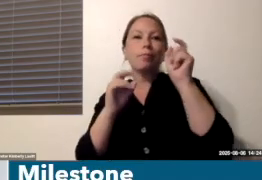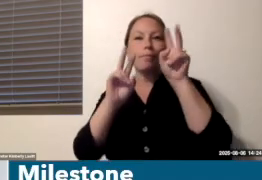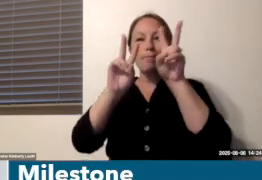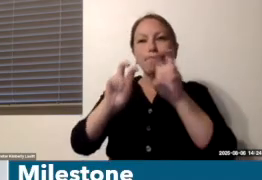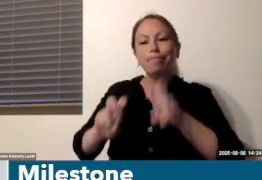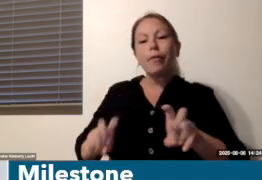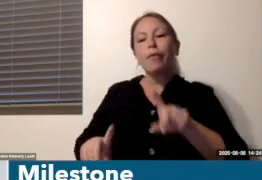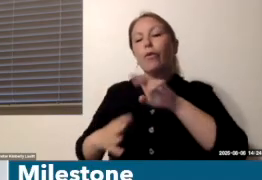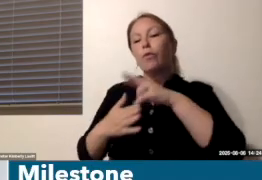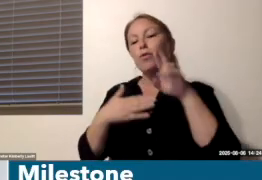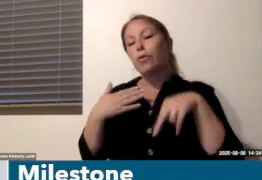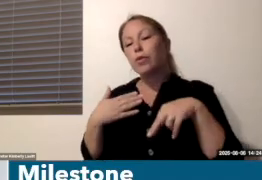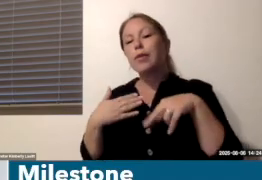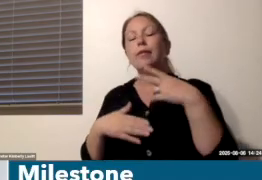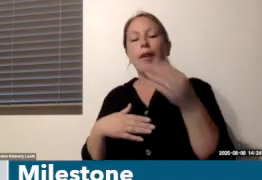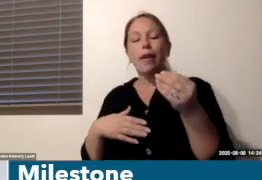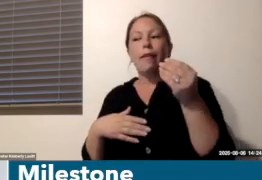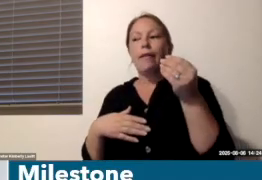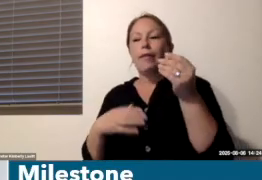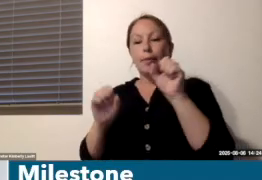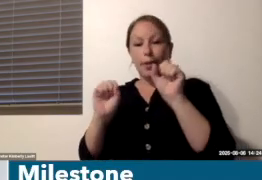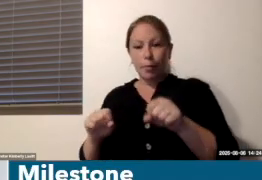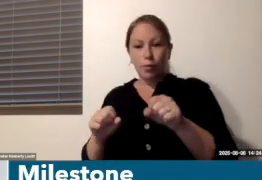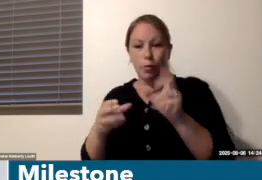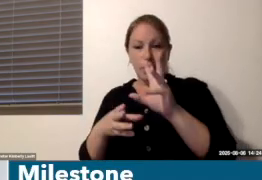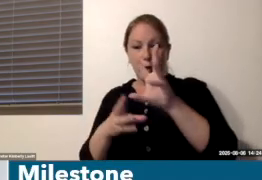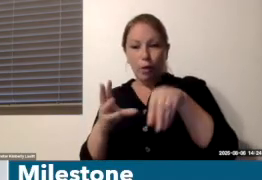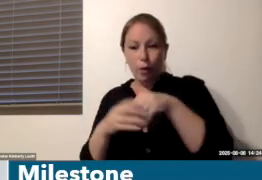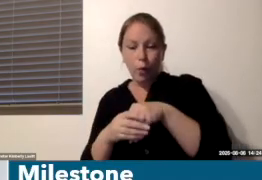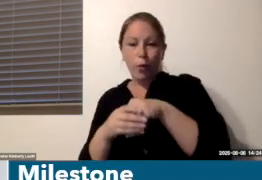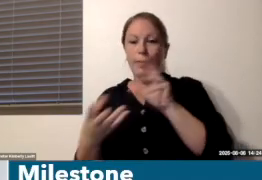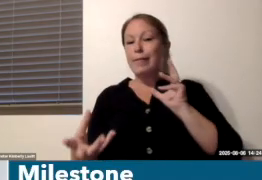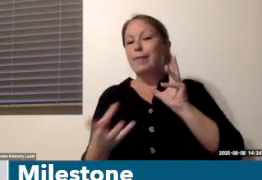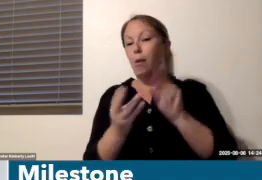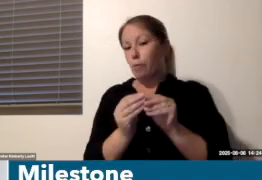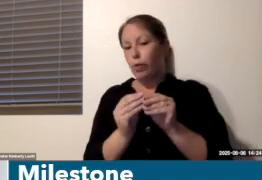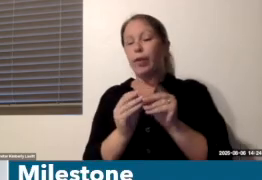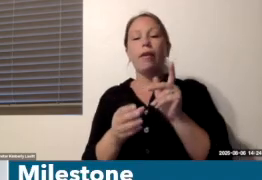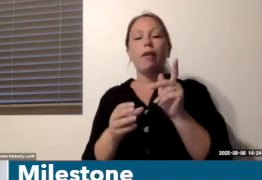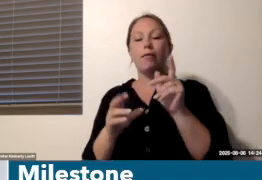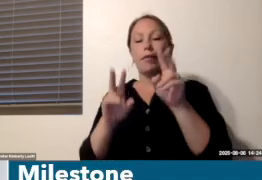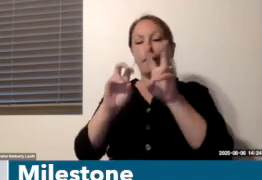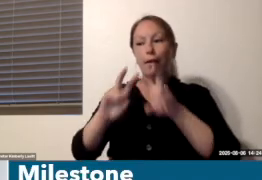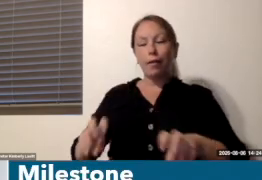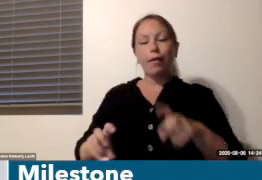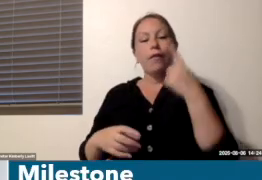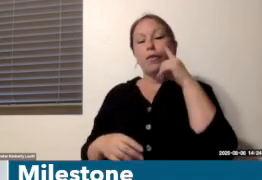results, and to be able to include a summary of the analysis in this